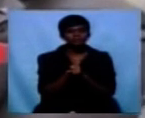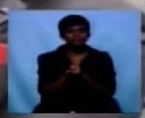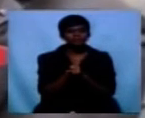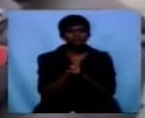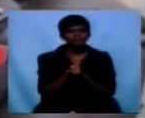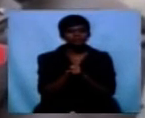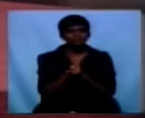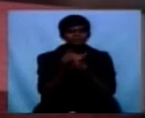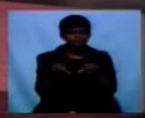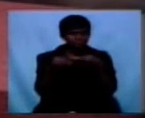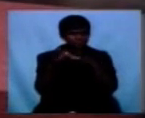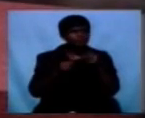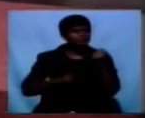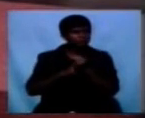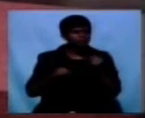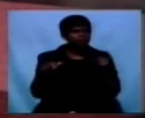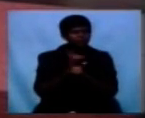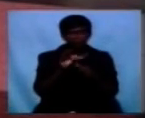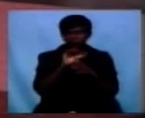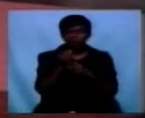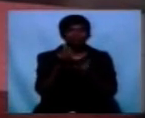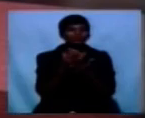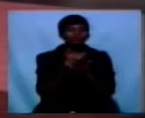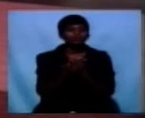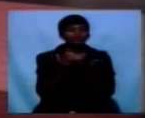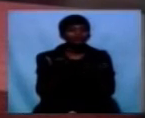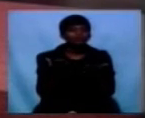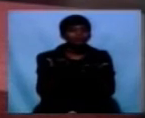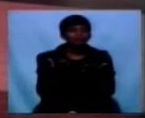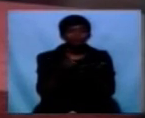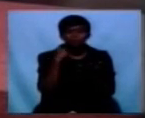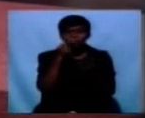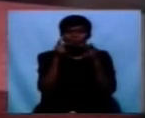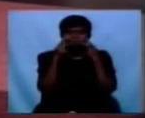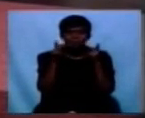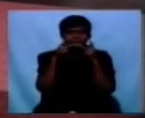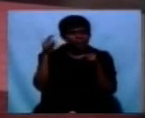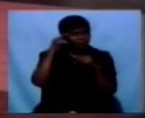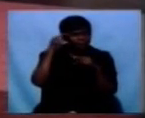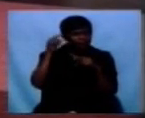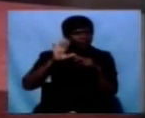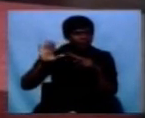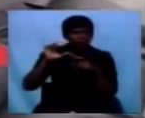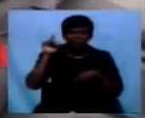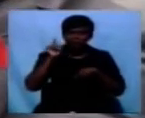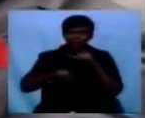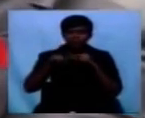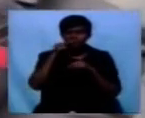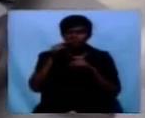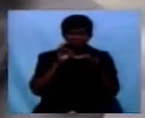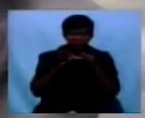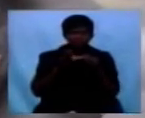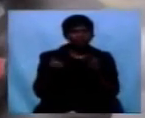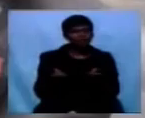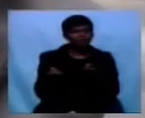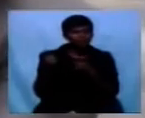Where you provide the support, yeah, they provide the financing. So you don't use public funds. Who's public? It's government. So you cannot say if we go the